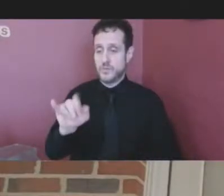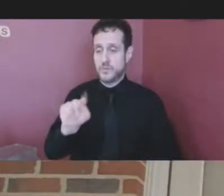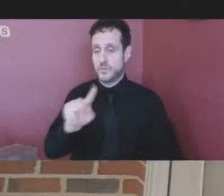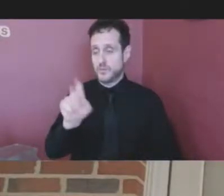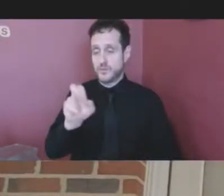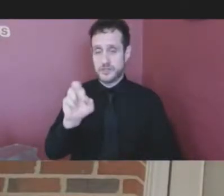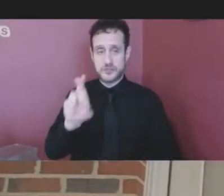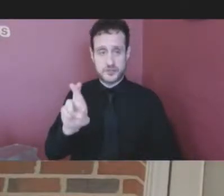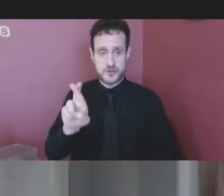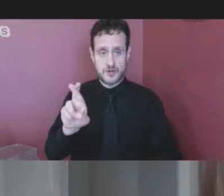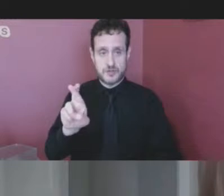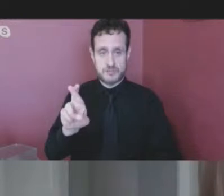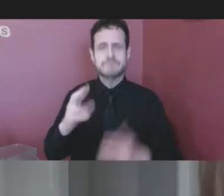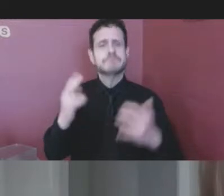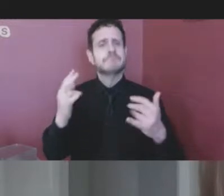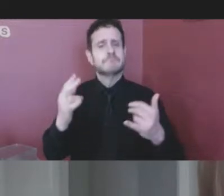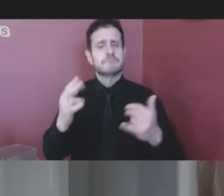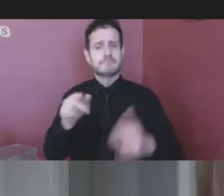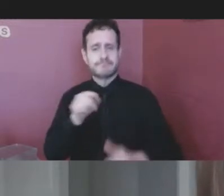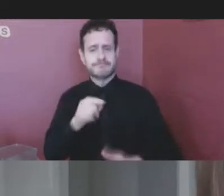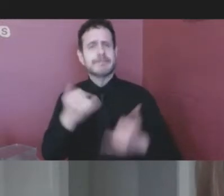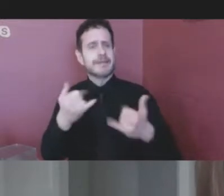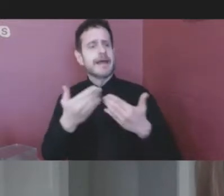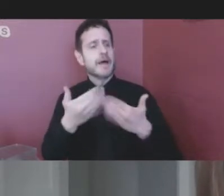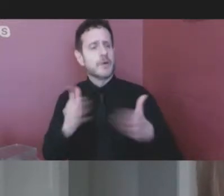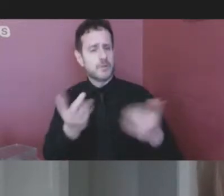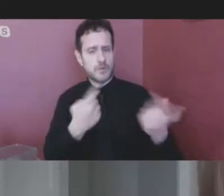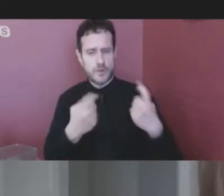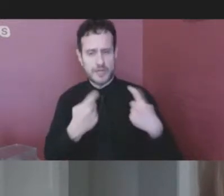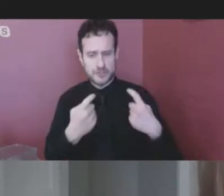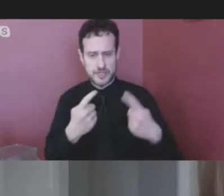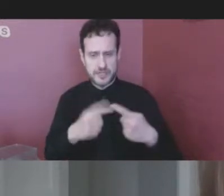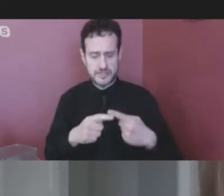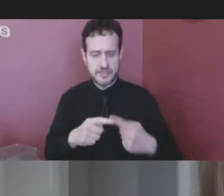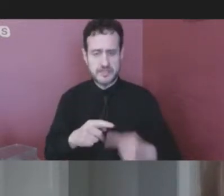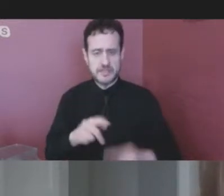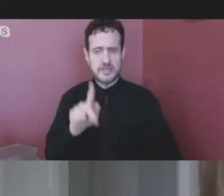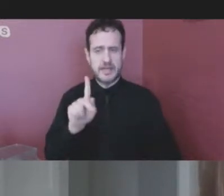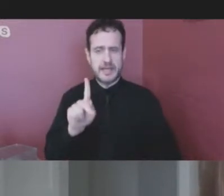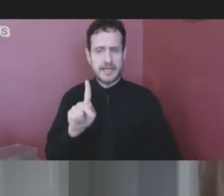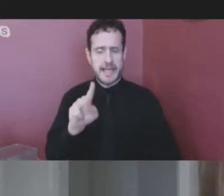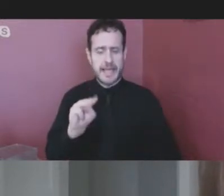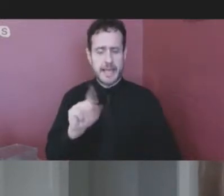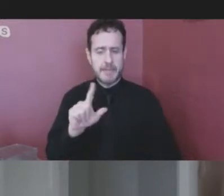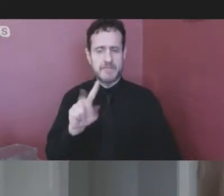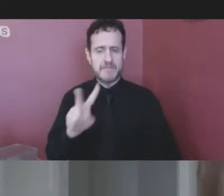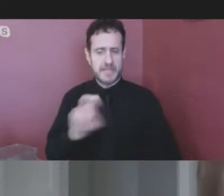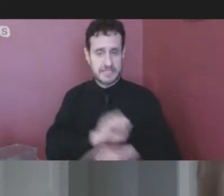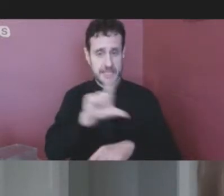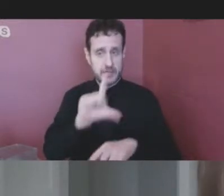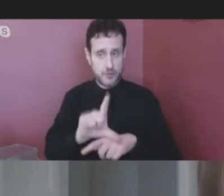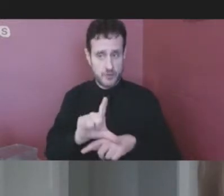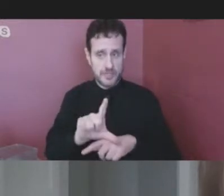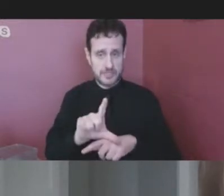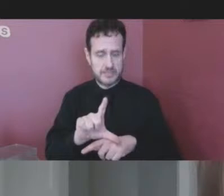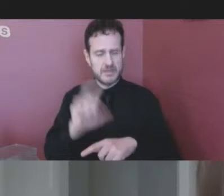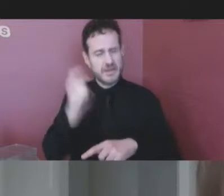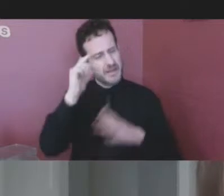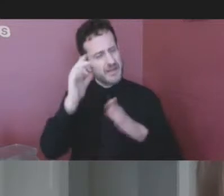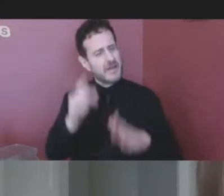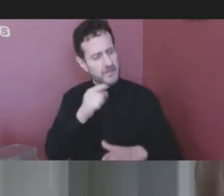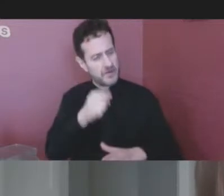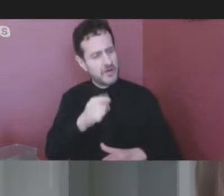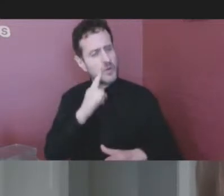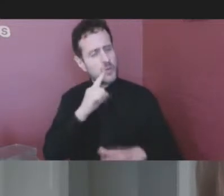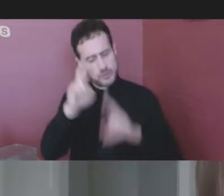All right, we'll open it up to some questions. We'll start with one from KMOV in St. Louis. Governor, would you honor St.